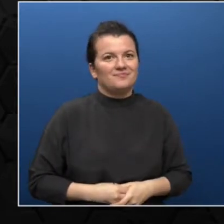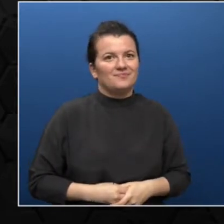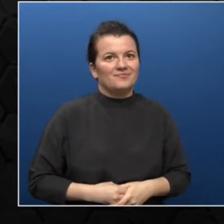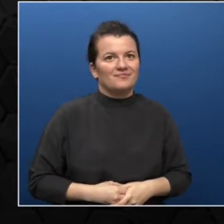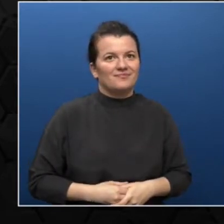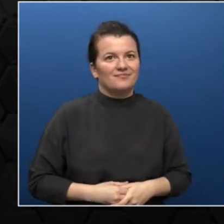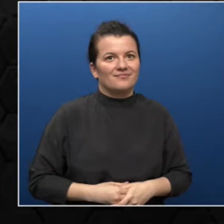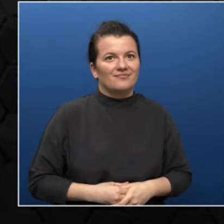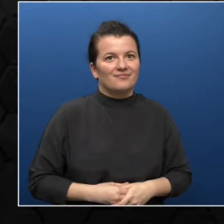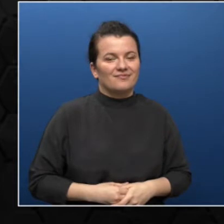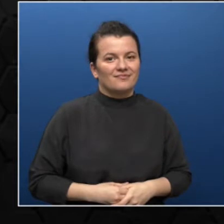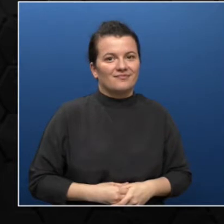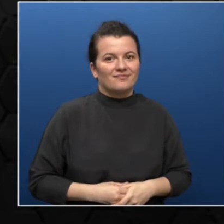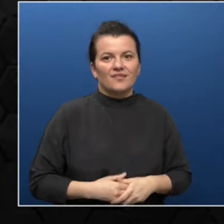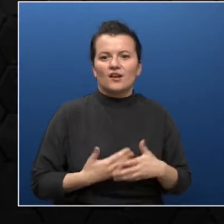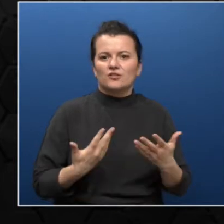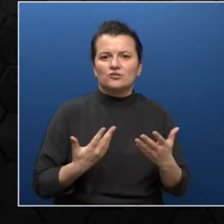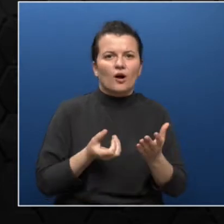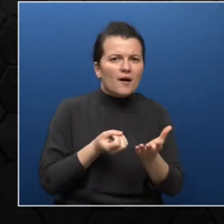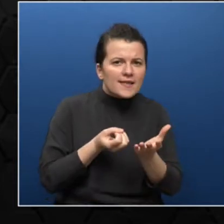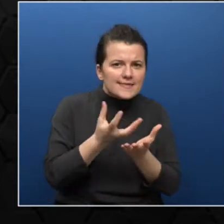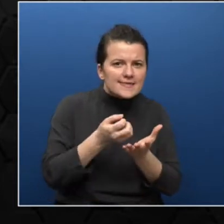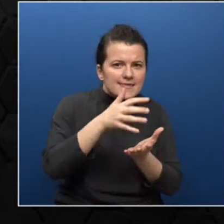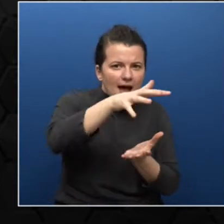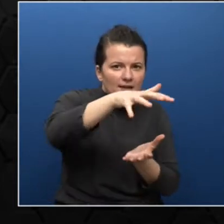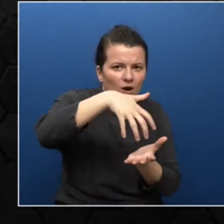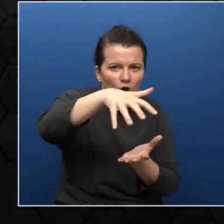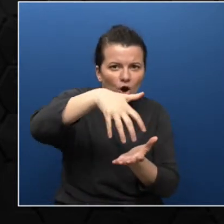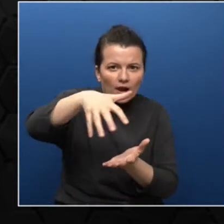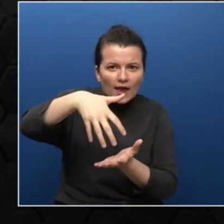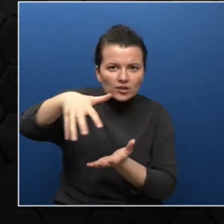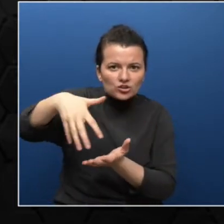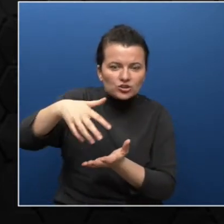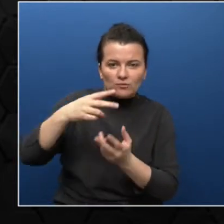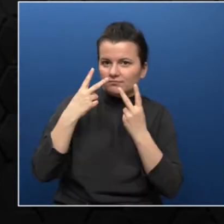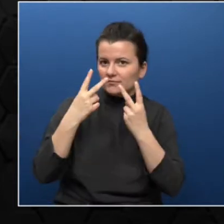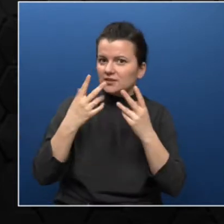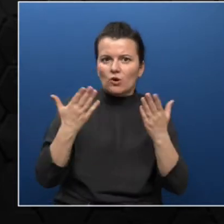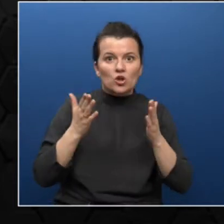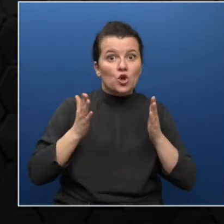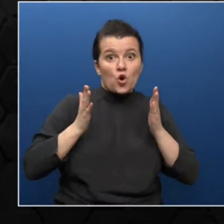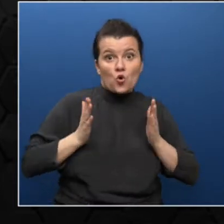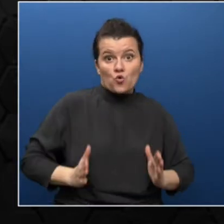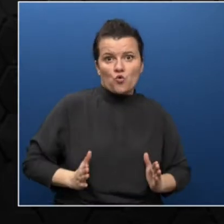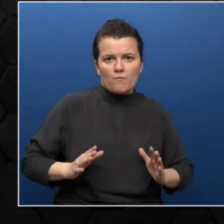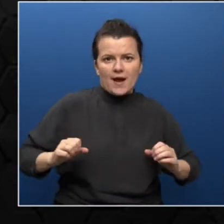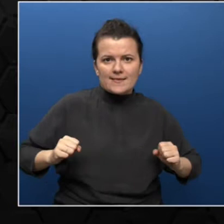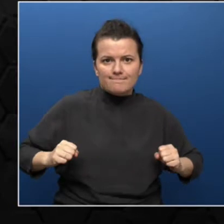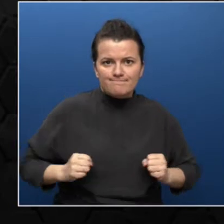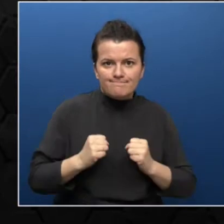data collection for human action recognition. Feel free to take it away whenever you're ready.